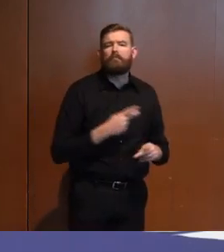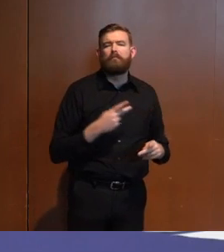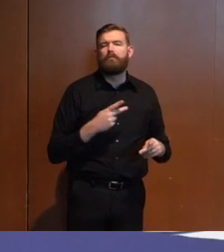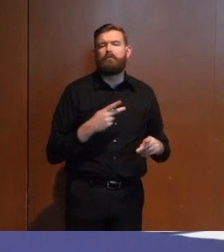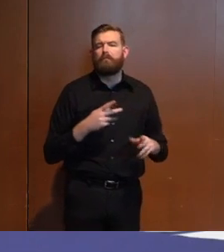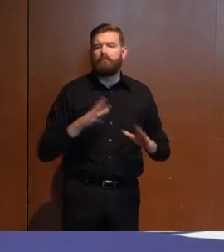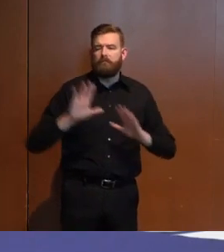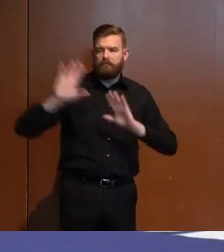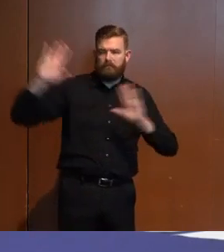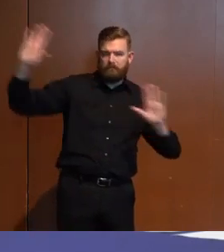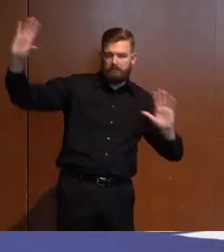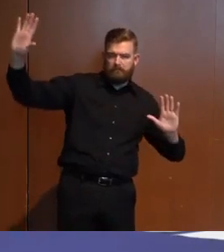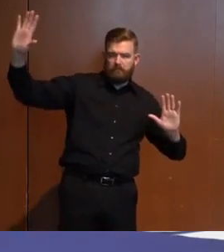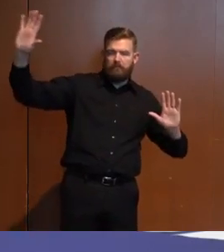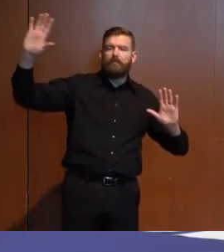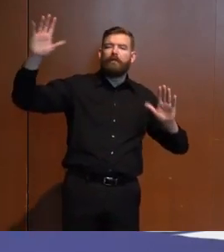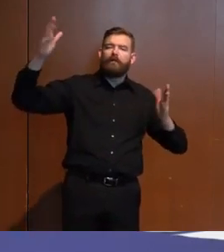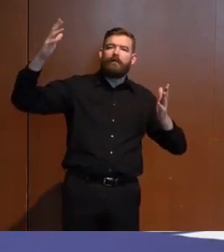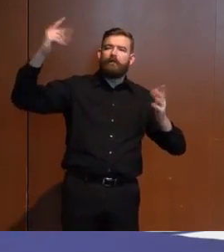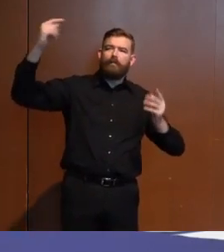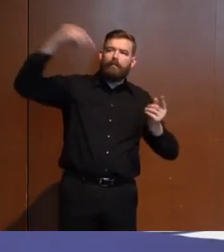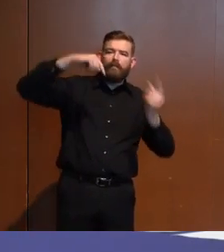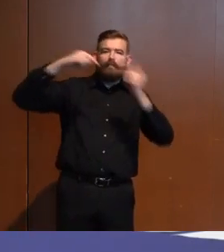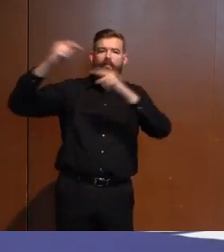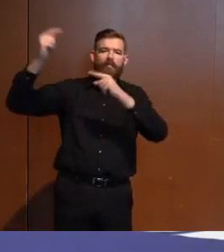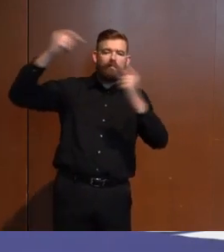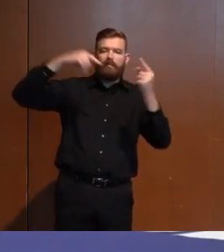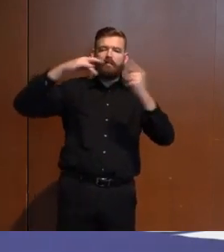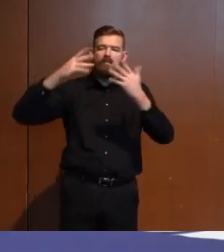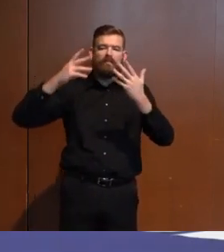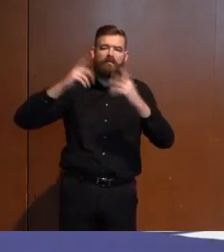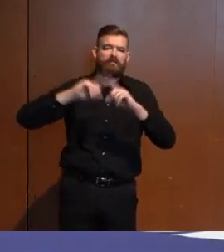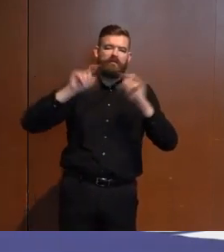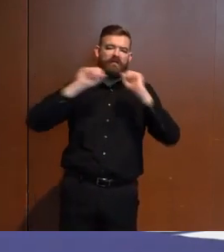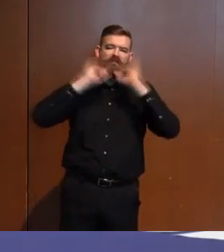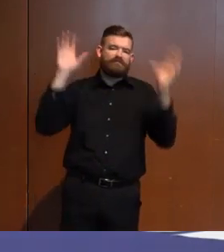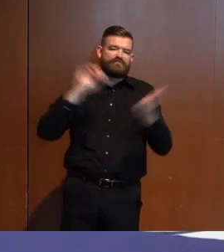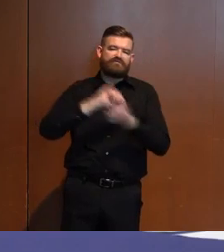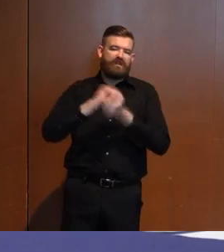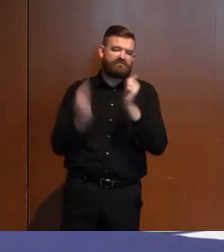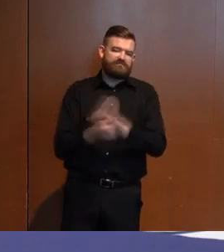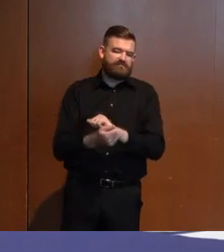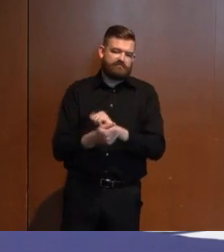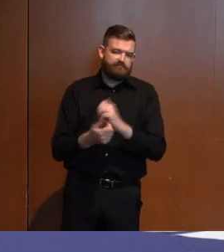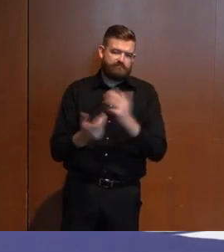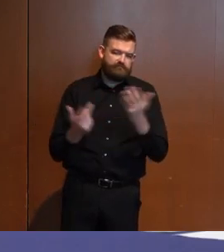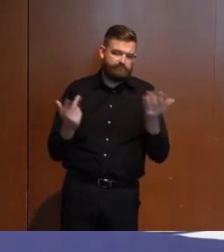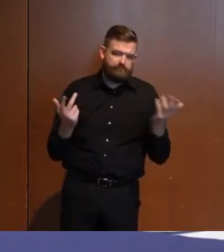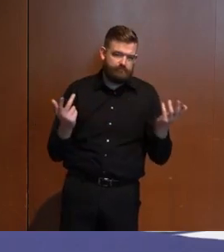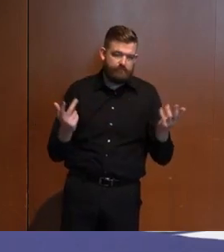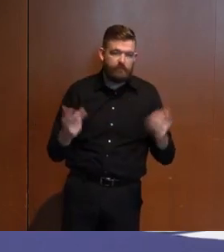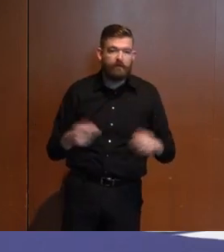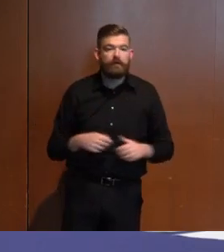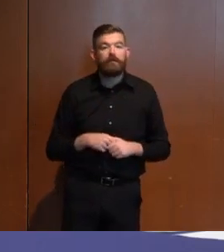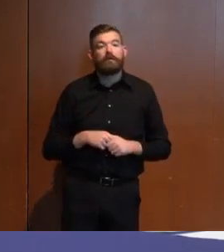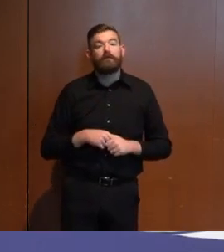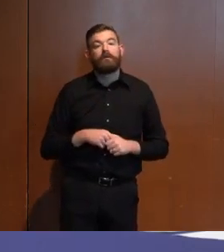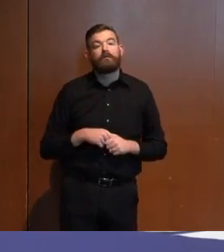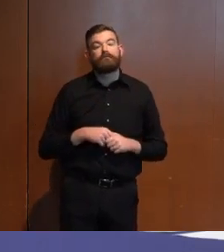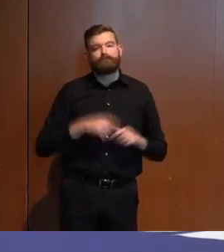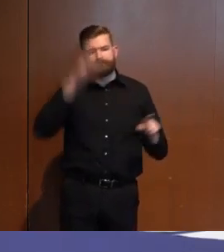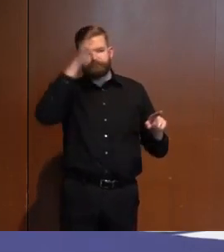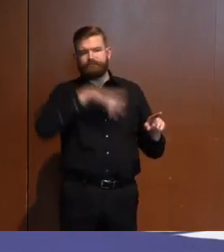New Jerseyans, a guy from Pennsylvania came at me pretty hard yesterday. Don't go to the shore. That's not just for New Yorkers, but